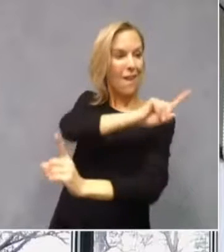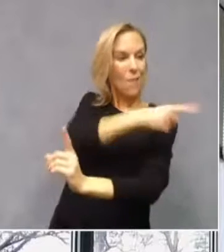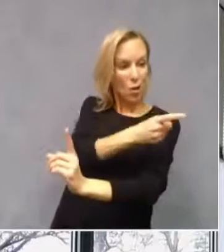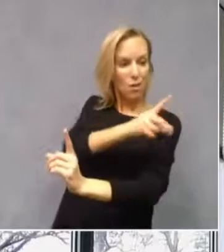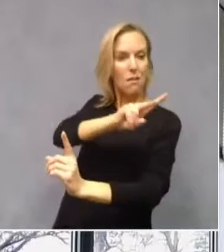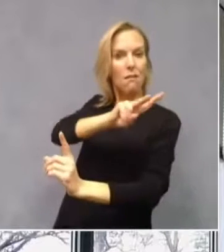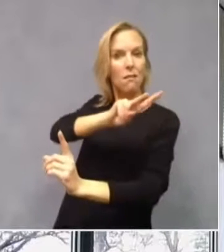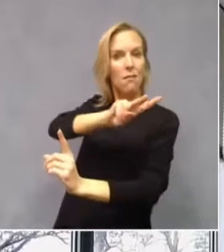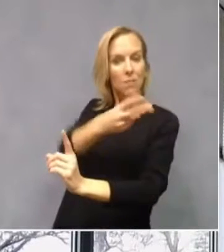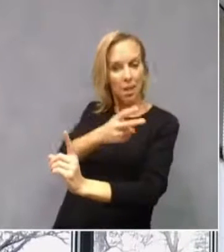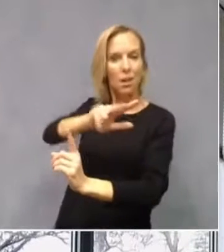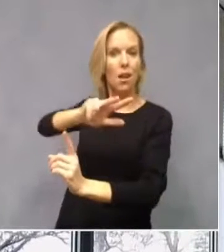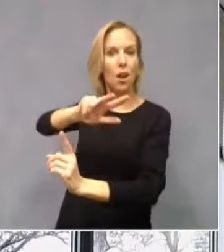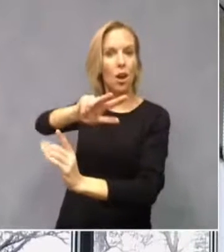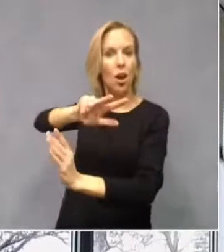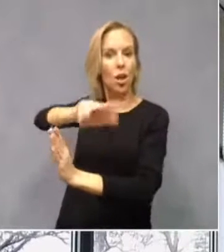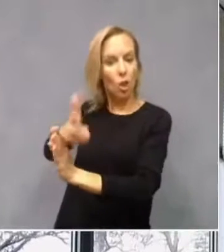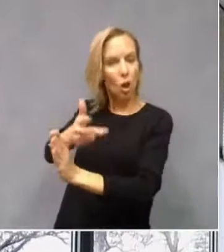3 times.